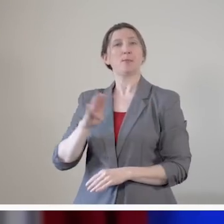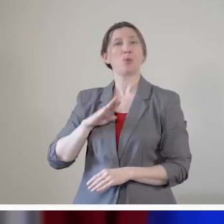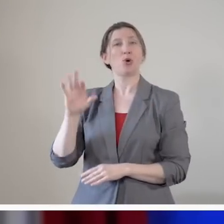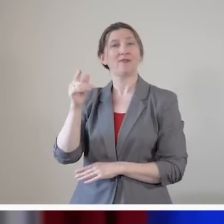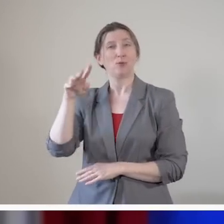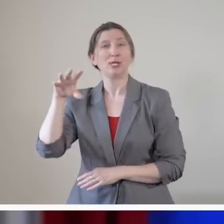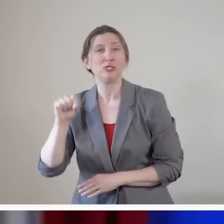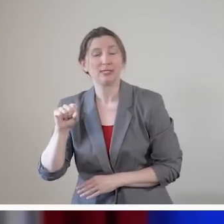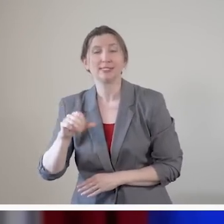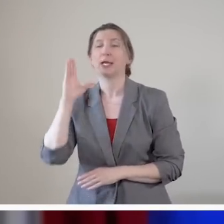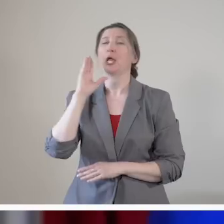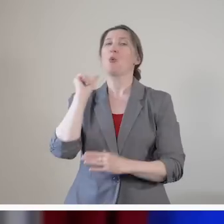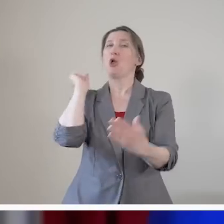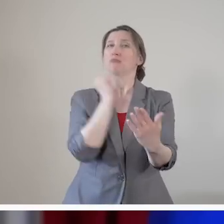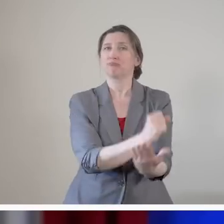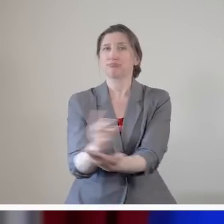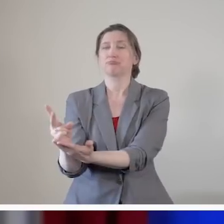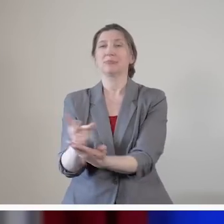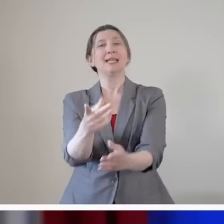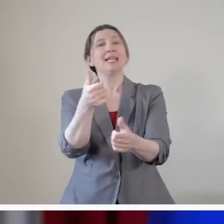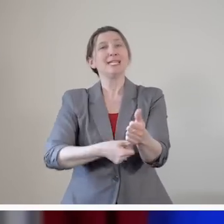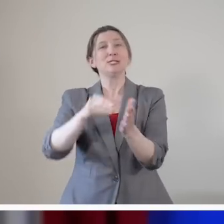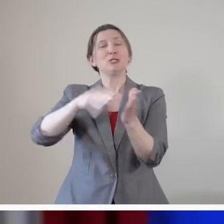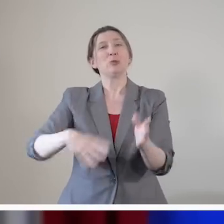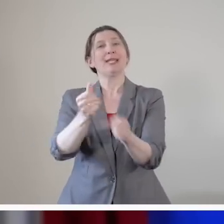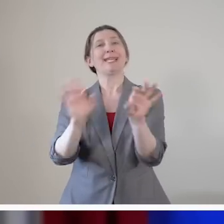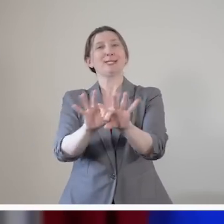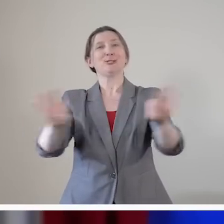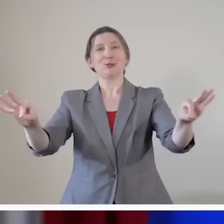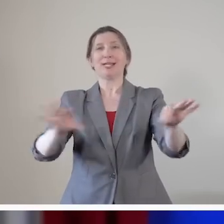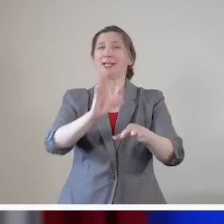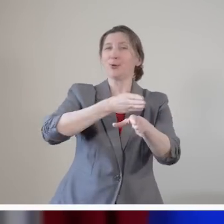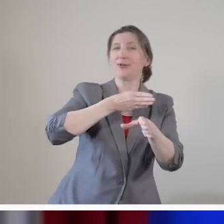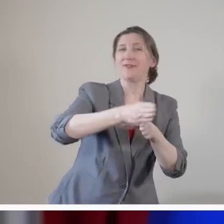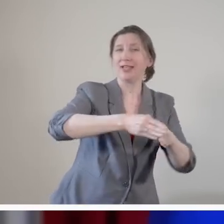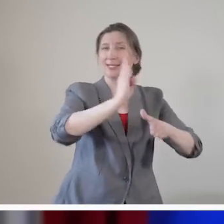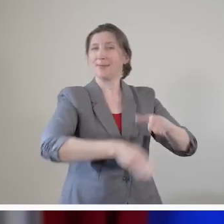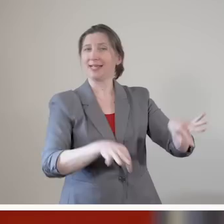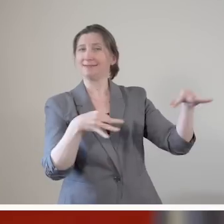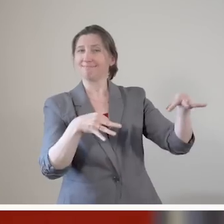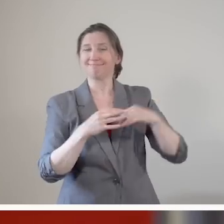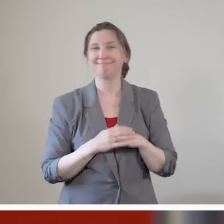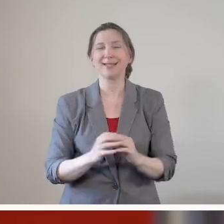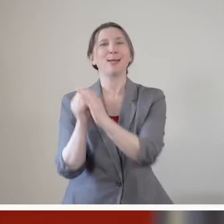Regents, each student will be admitted to the degree appropriate to the course of study you have completed.